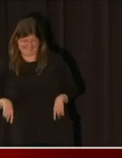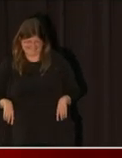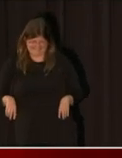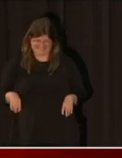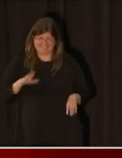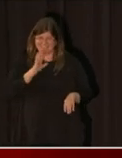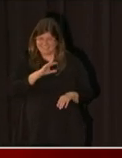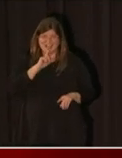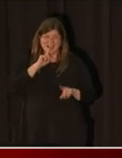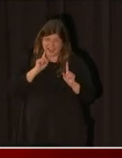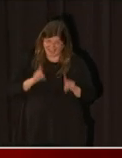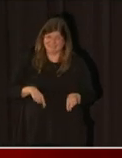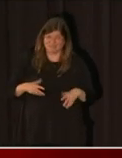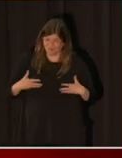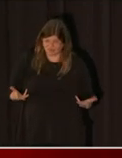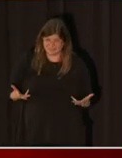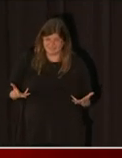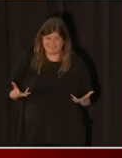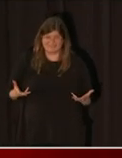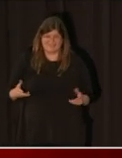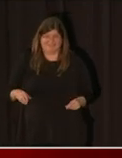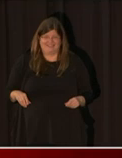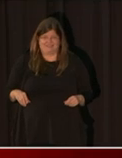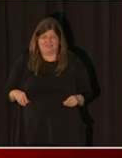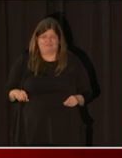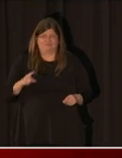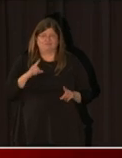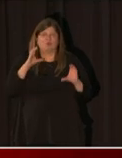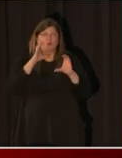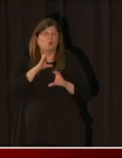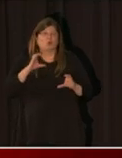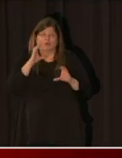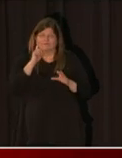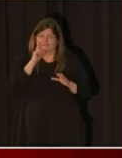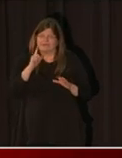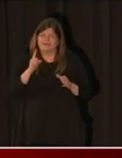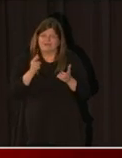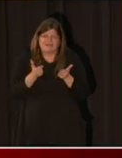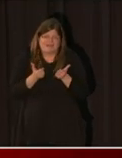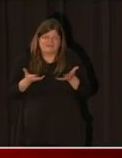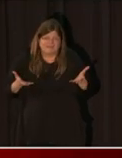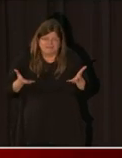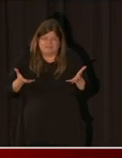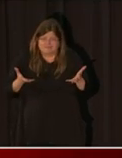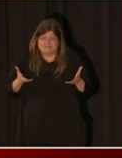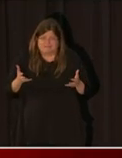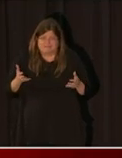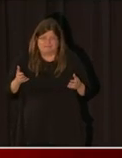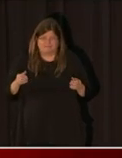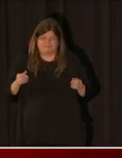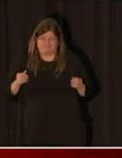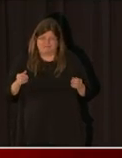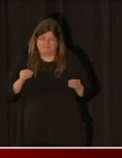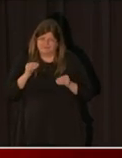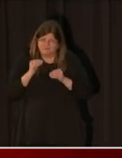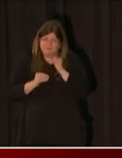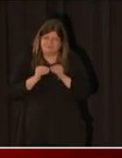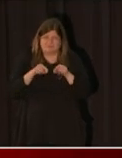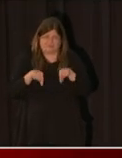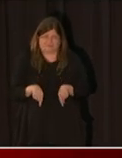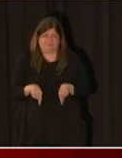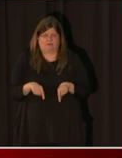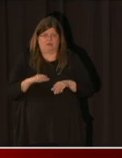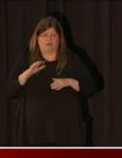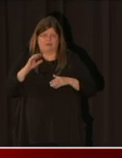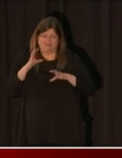to open up DC the way we all want, when the data and our experience on the ground says that we can. How can we get to